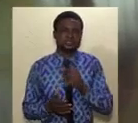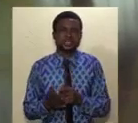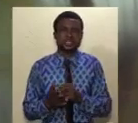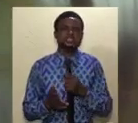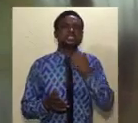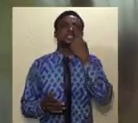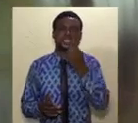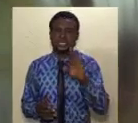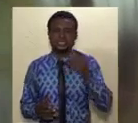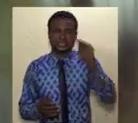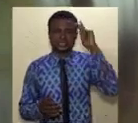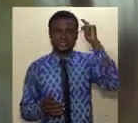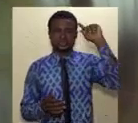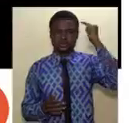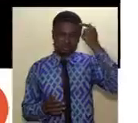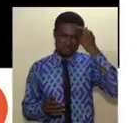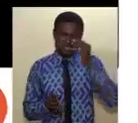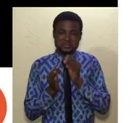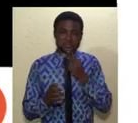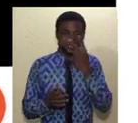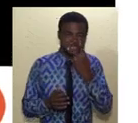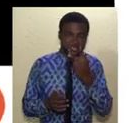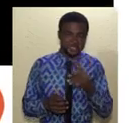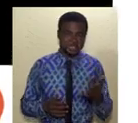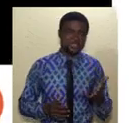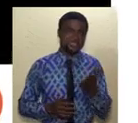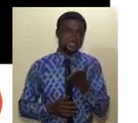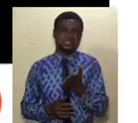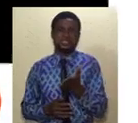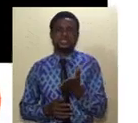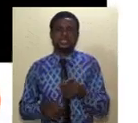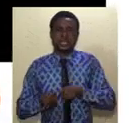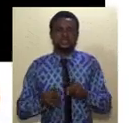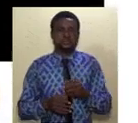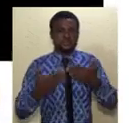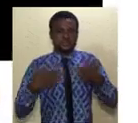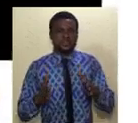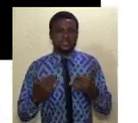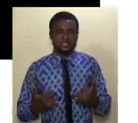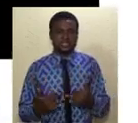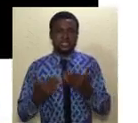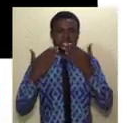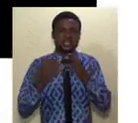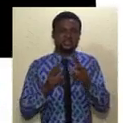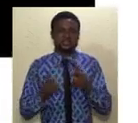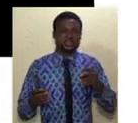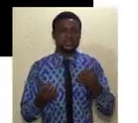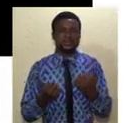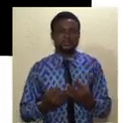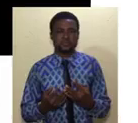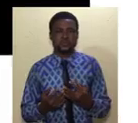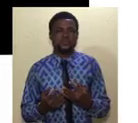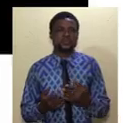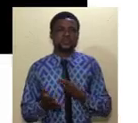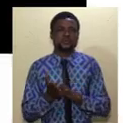you are the one that reported. So you remain anonymous. Please, as we round off now, thank you very much for telling us all